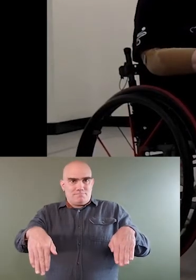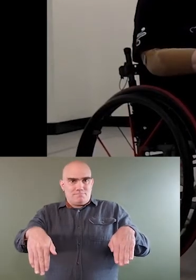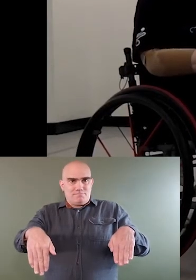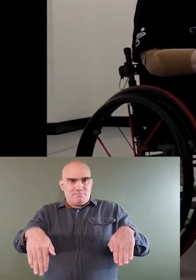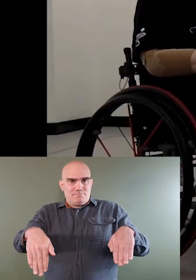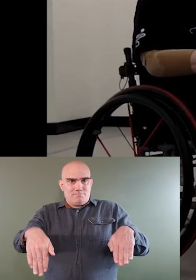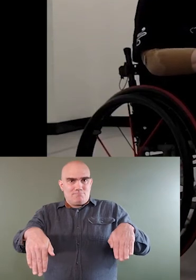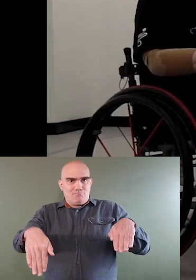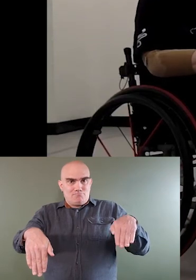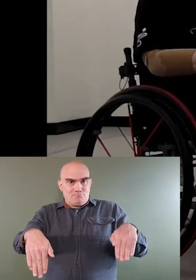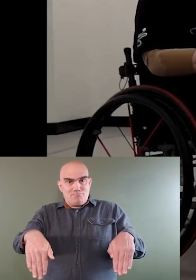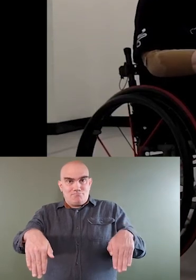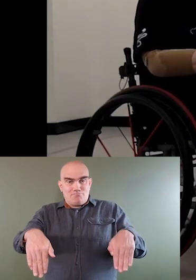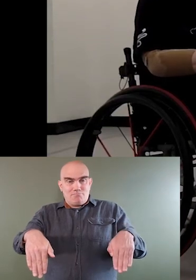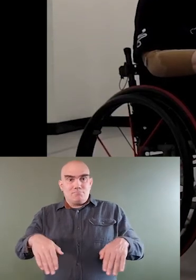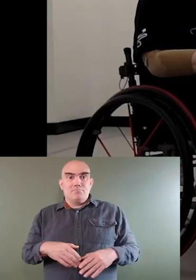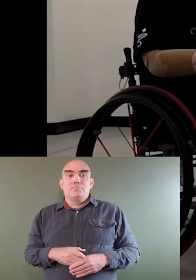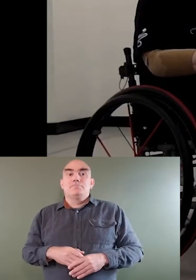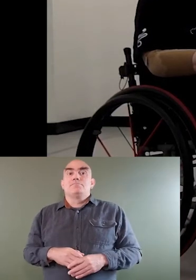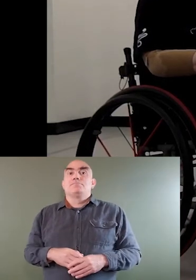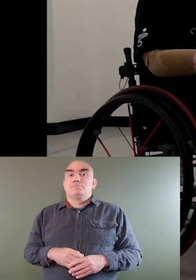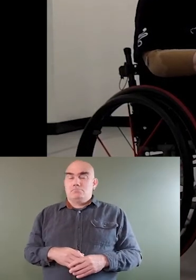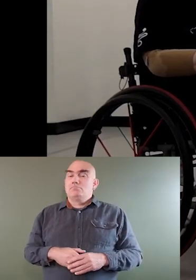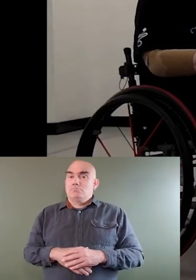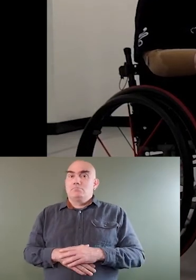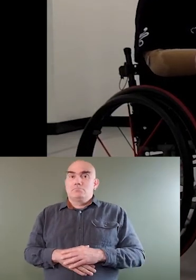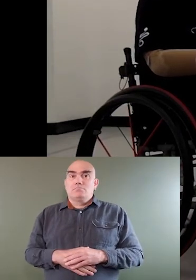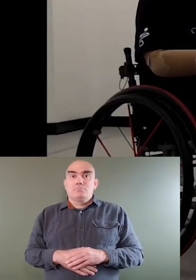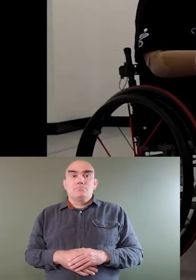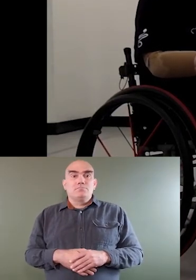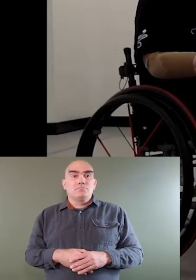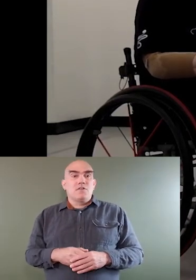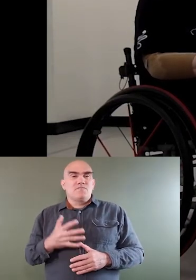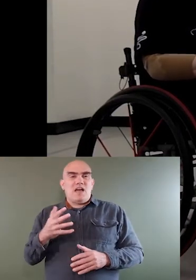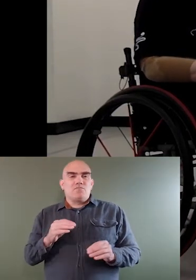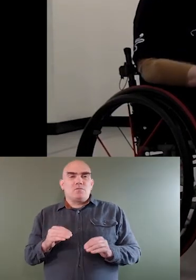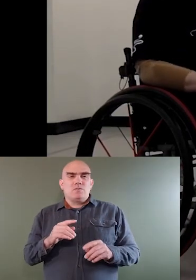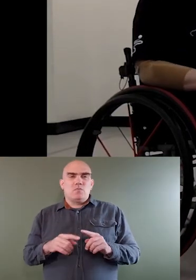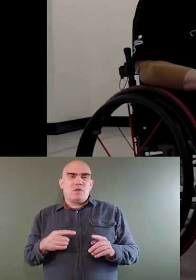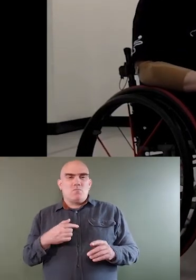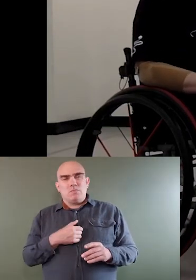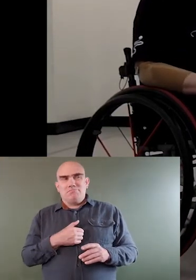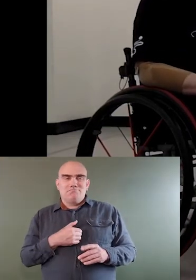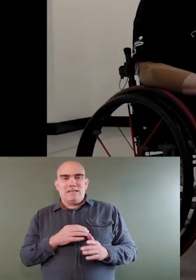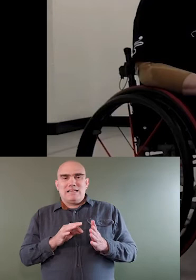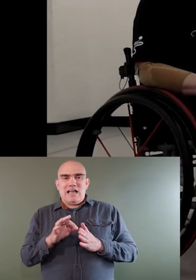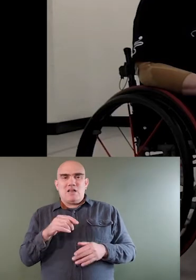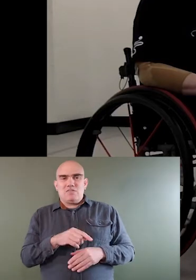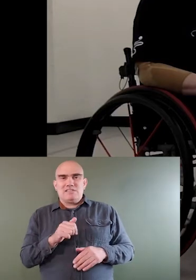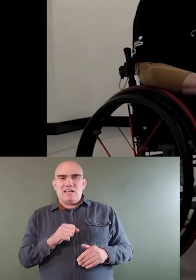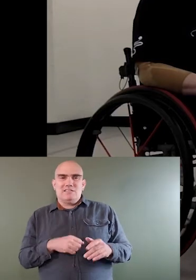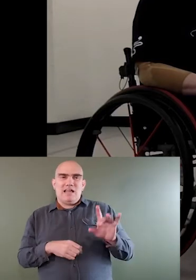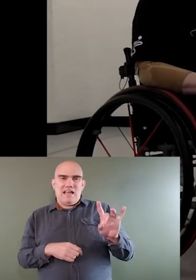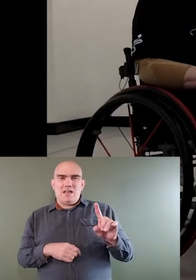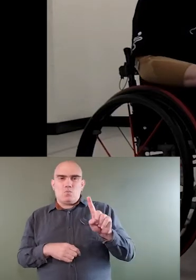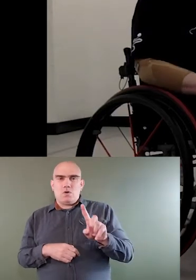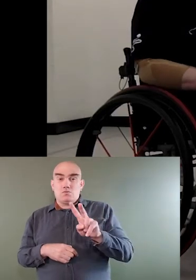Step on 5. There are 5 movements, but we count this